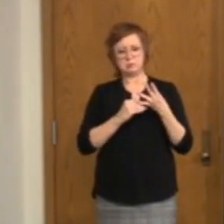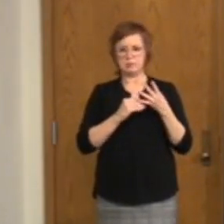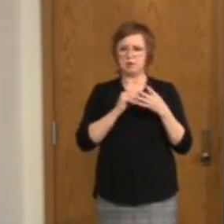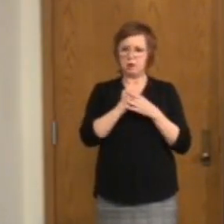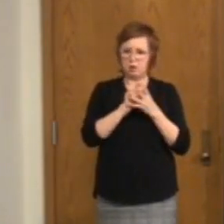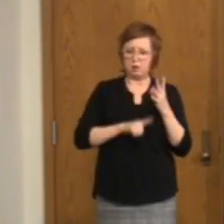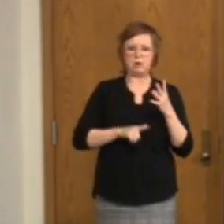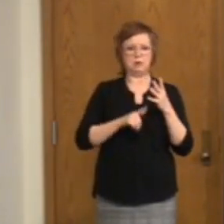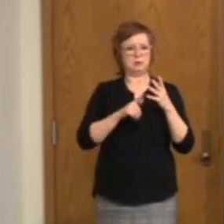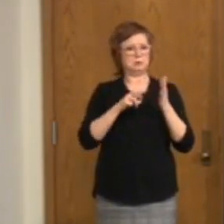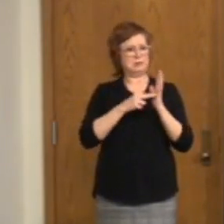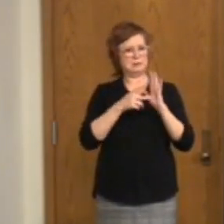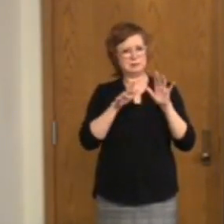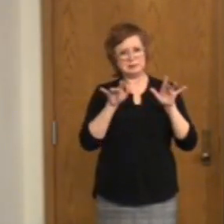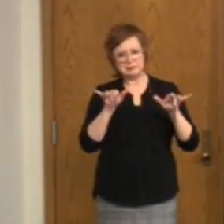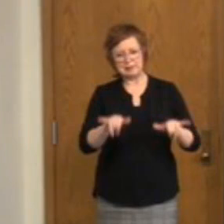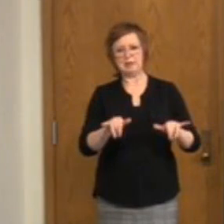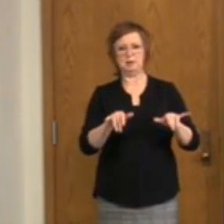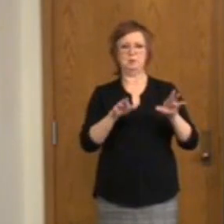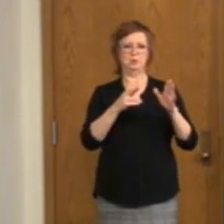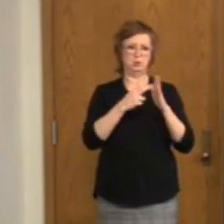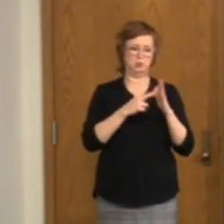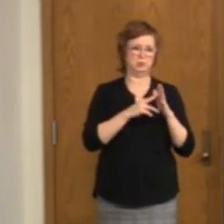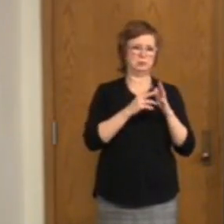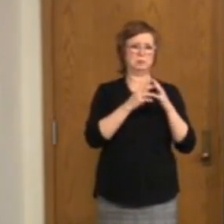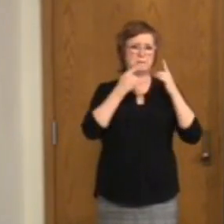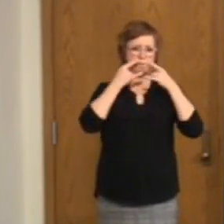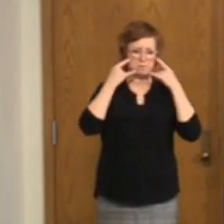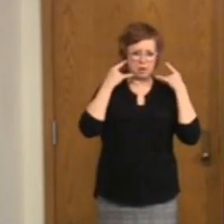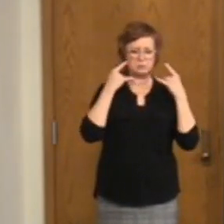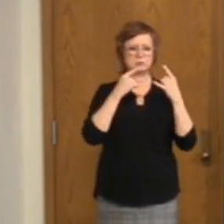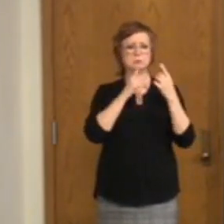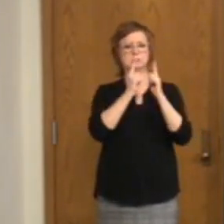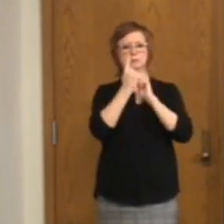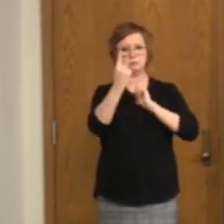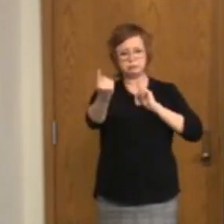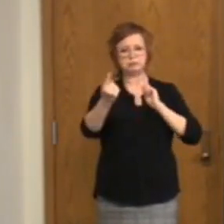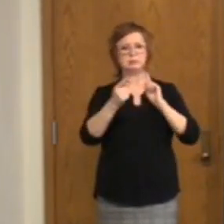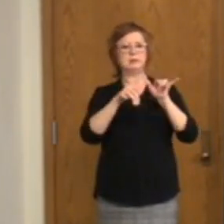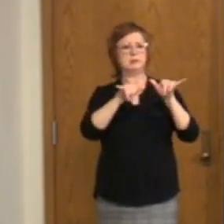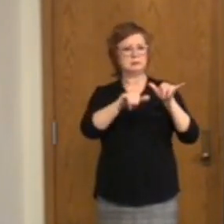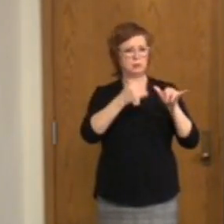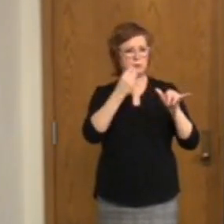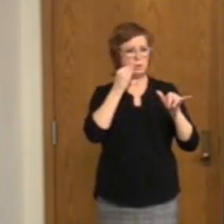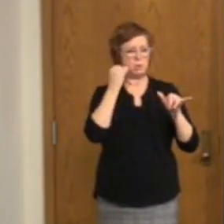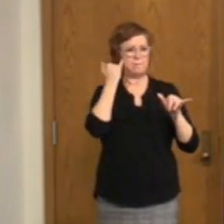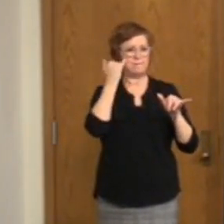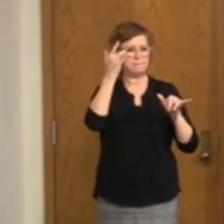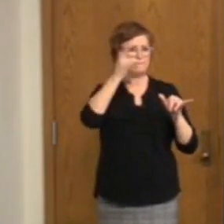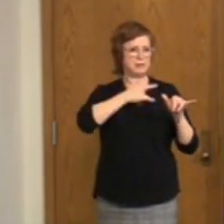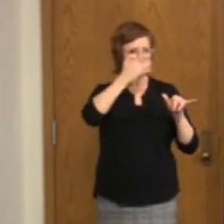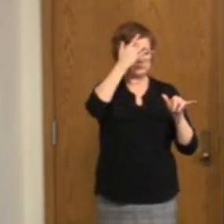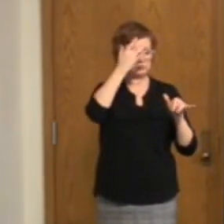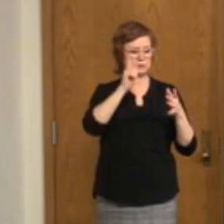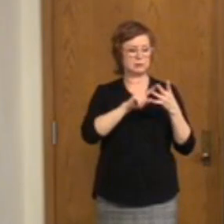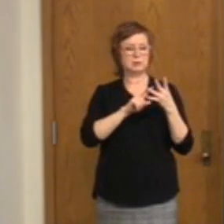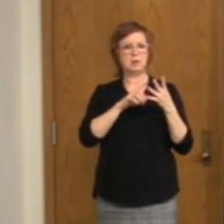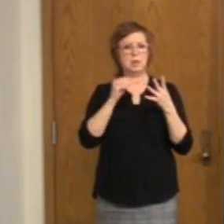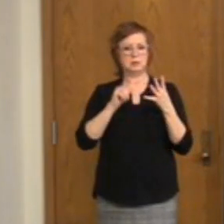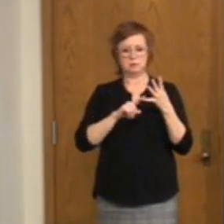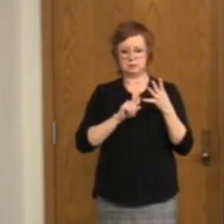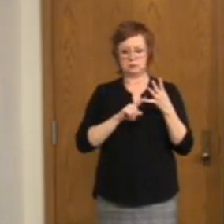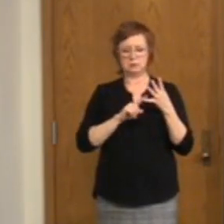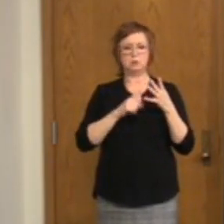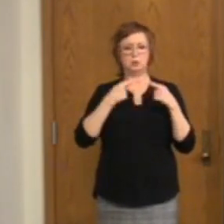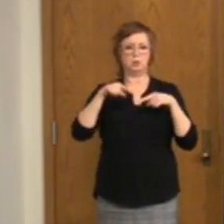as vaccinations roll out. So physical distancing, mask use where required, staying home when we're sick, and testing